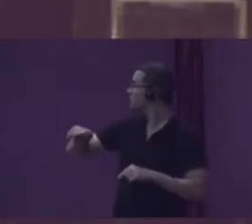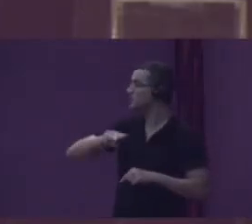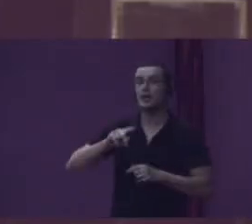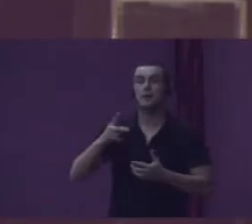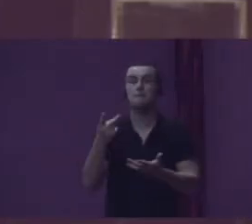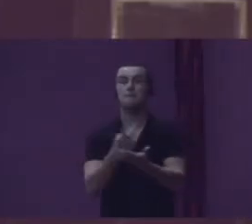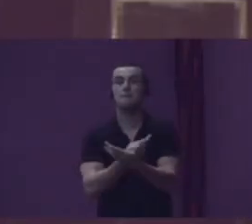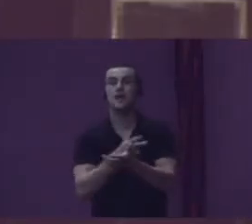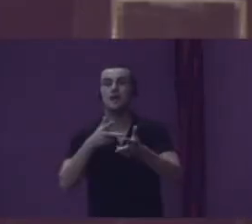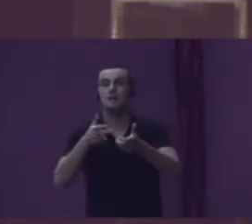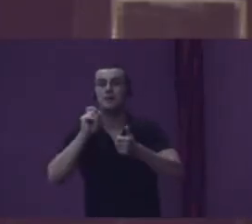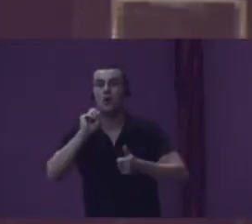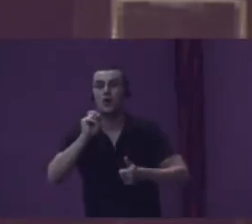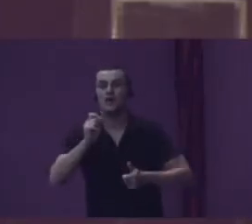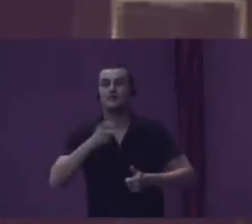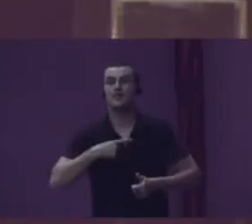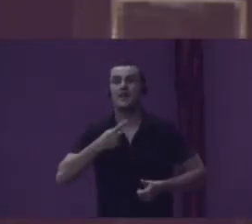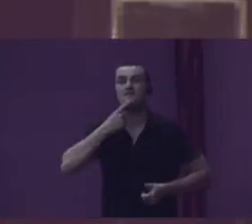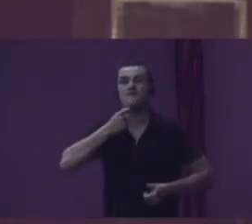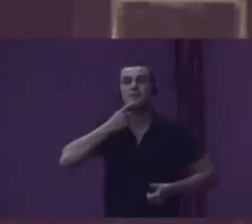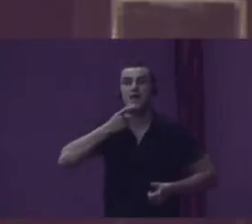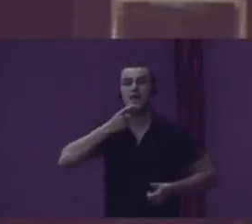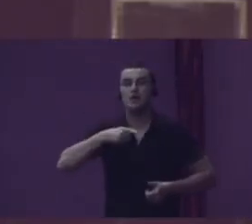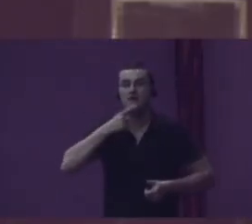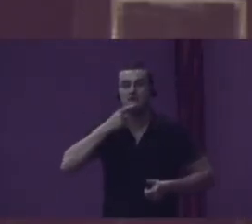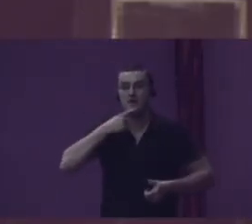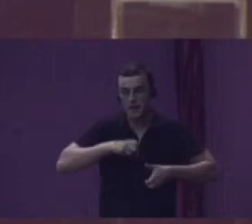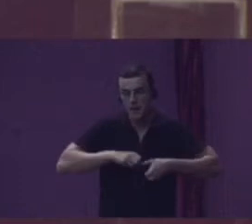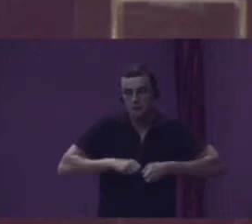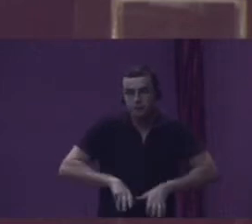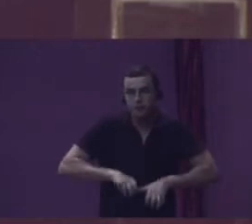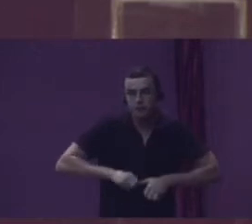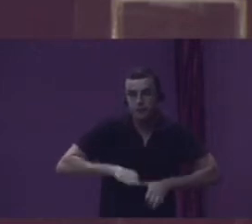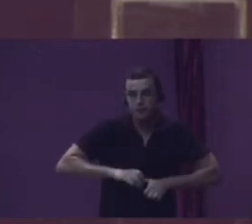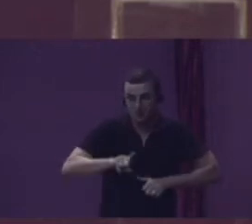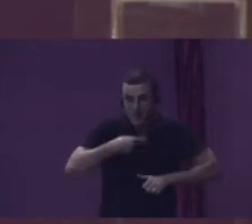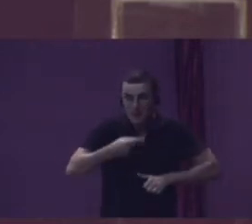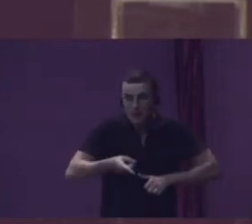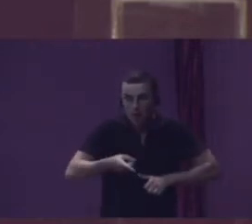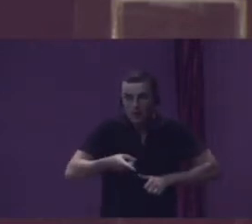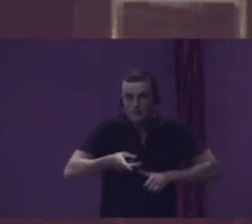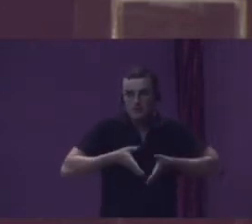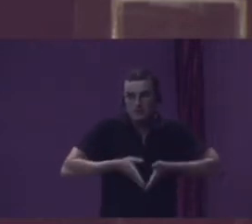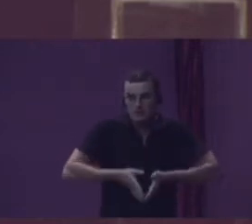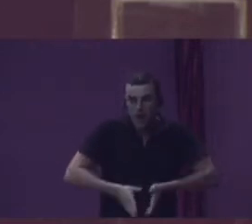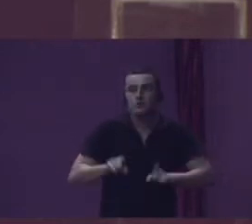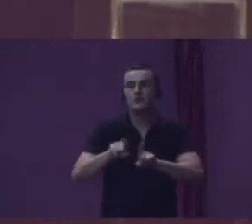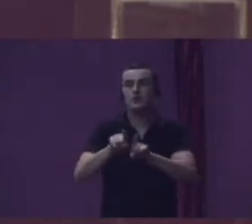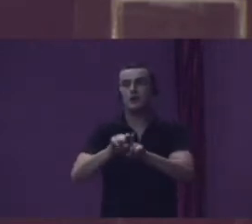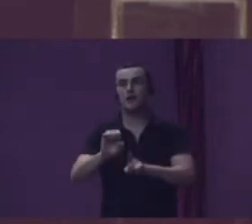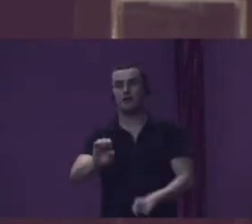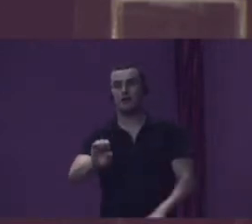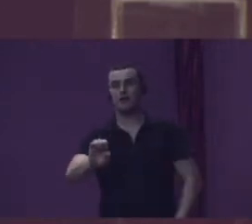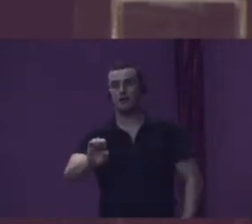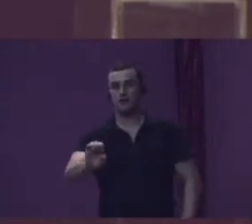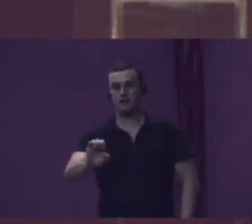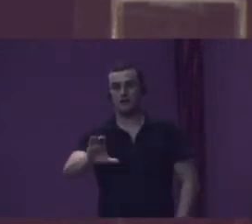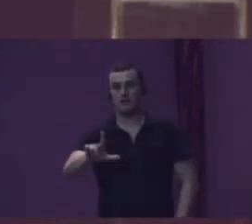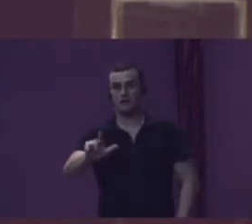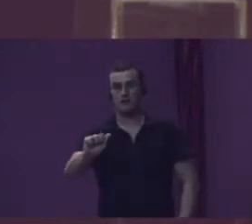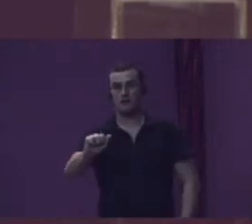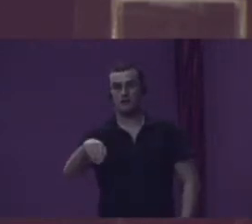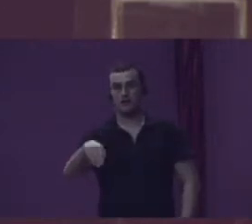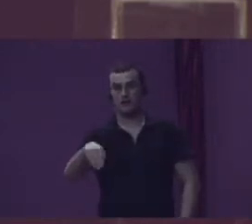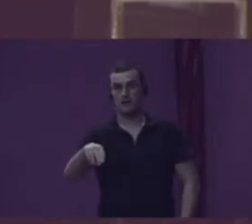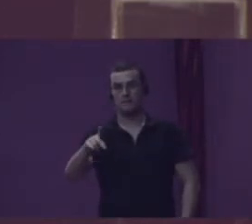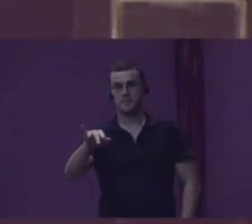of course, preeclampsia and eclampsia, sepsis, all the rest of it. And then